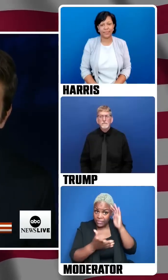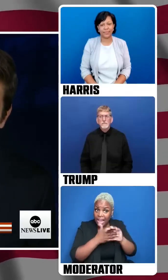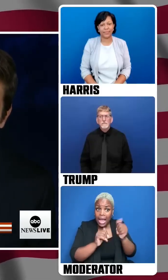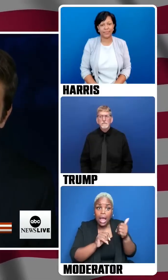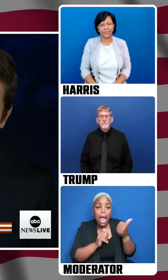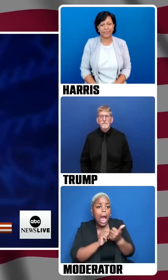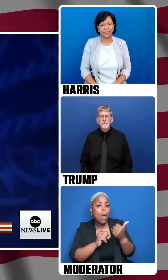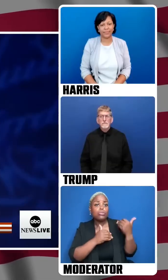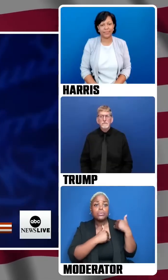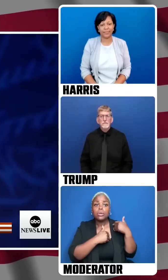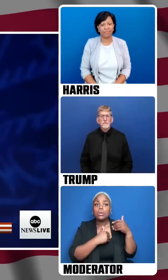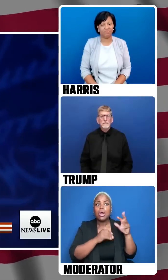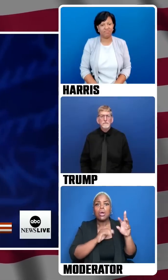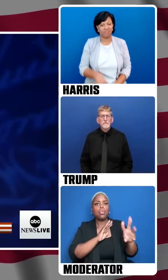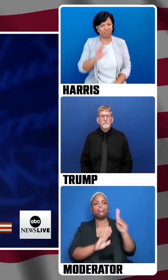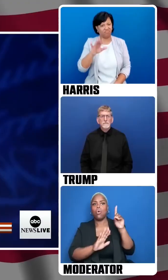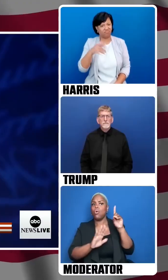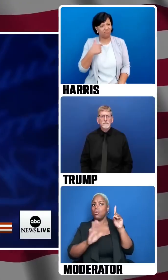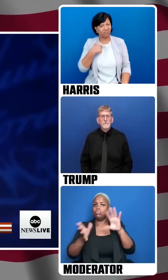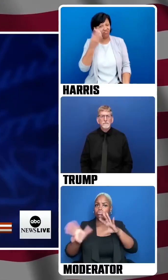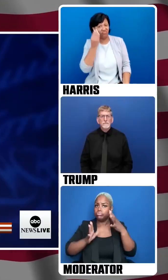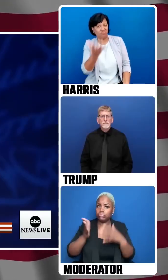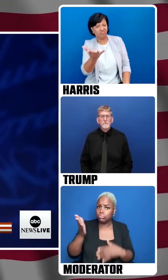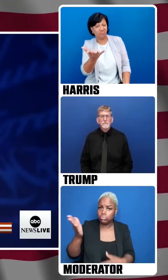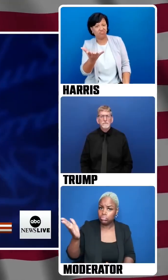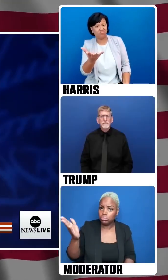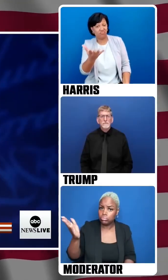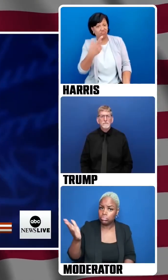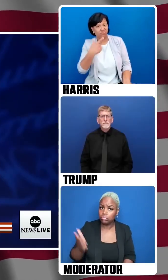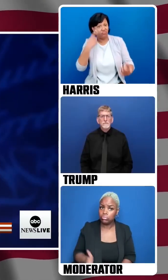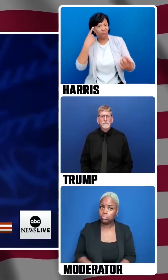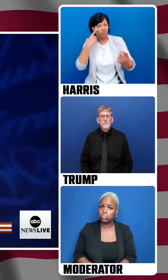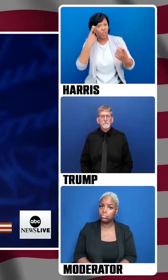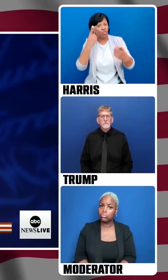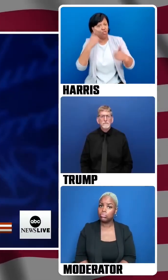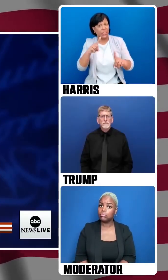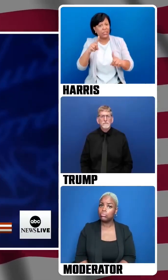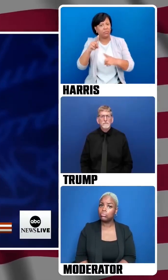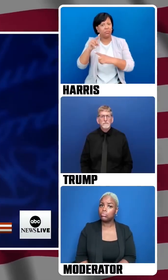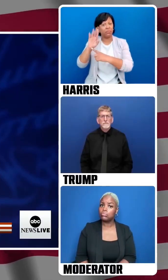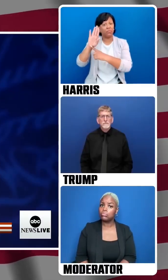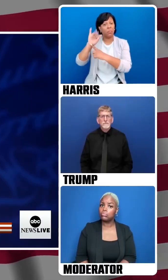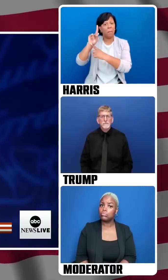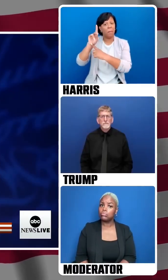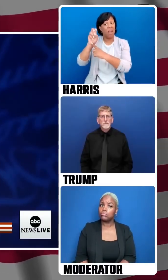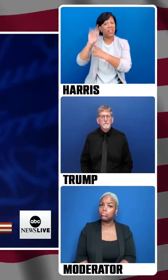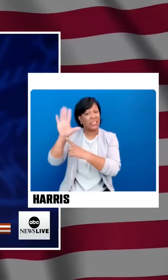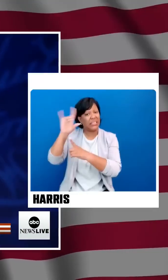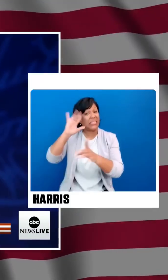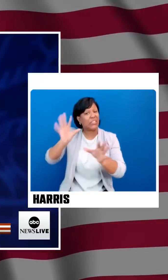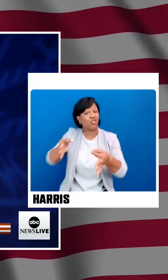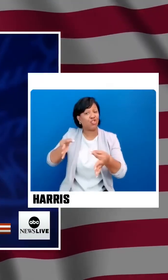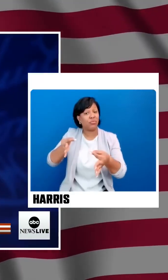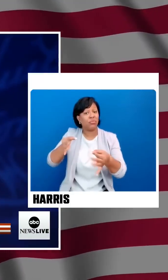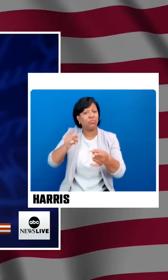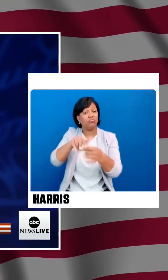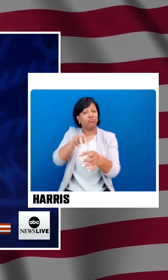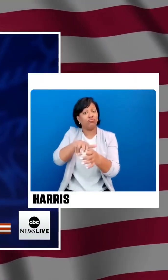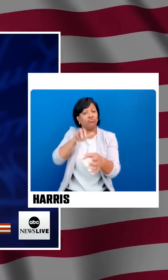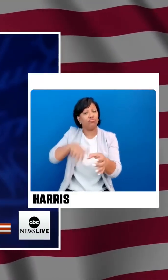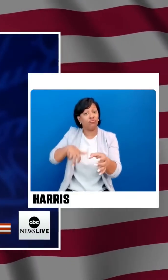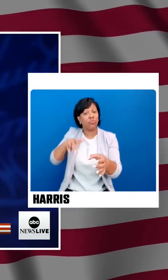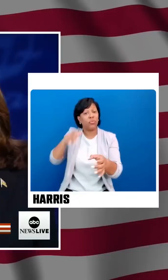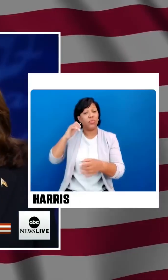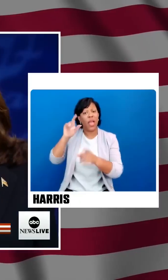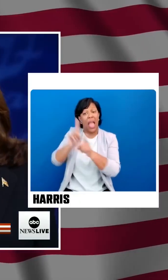President Biden's decision to pull out of Afghanistan. 4 presidents said they would, and Joe Biden did. And as